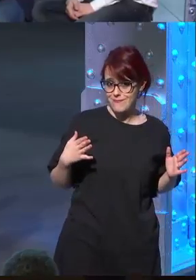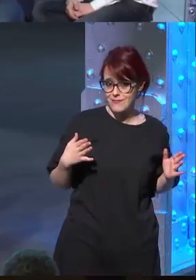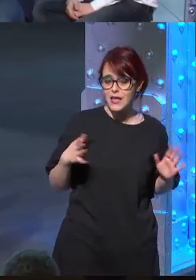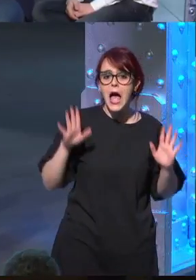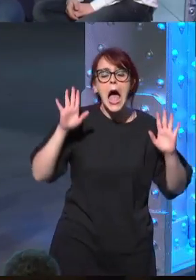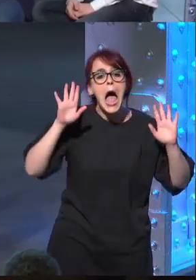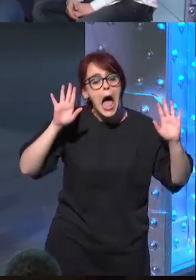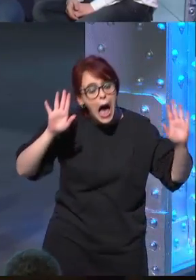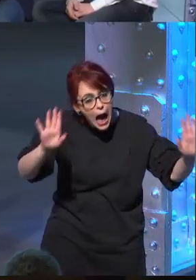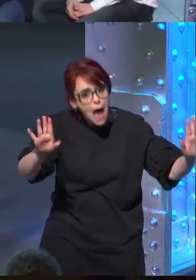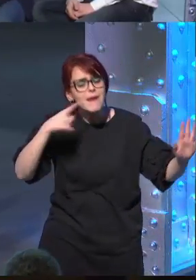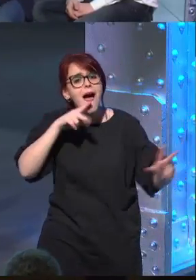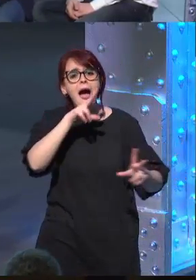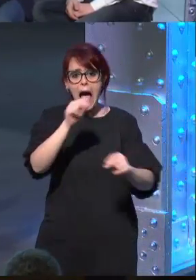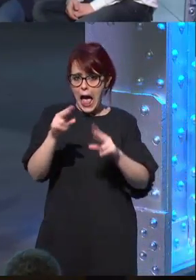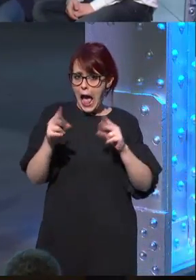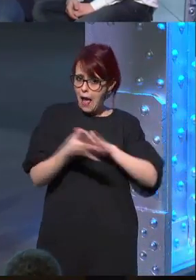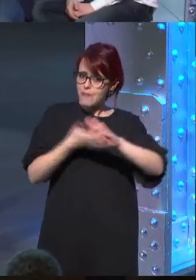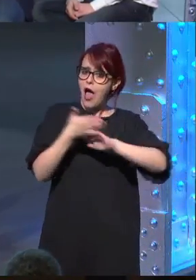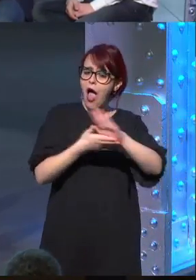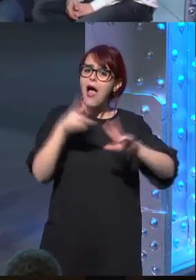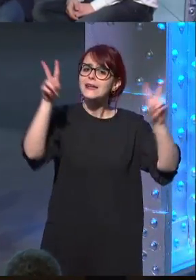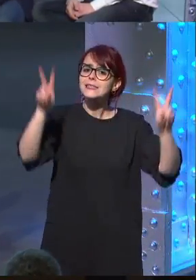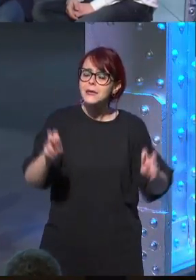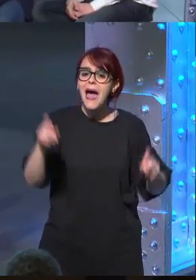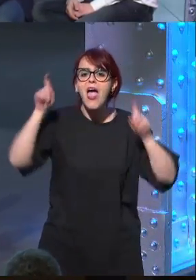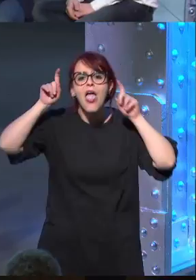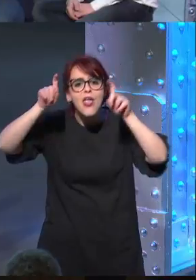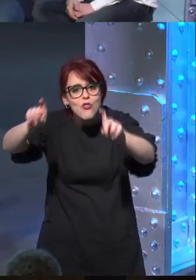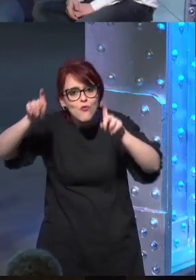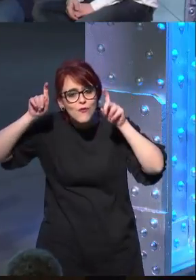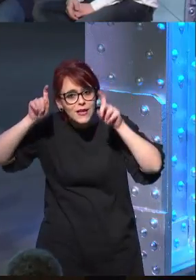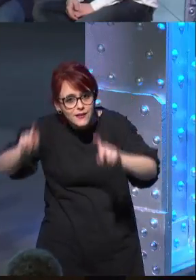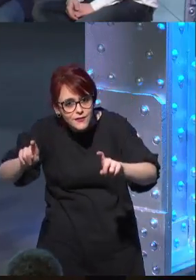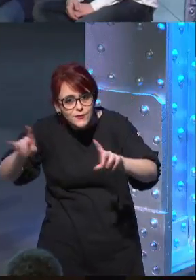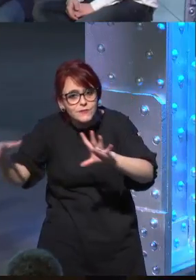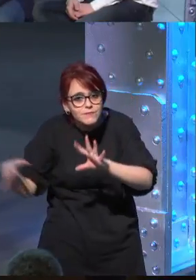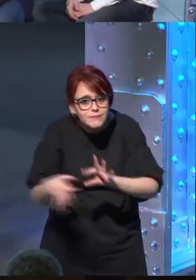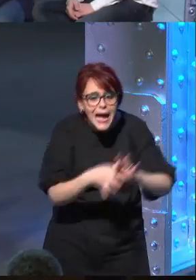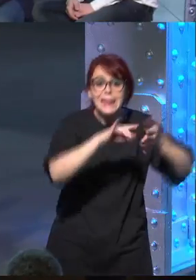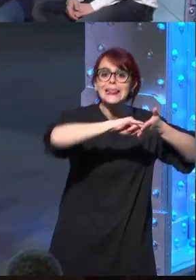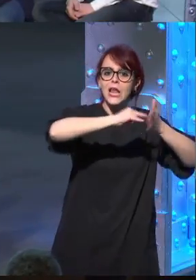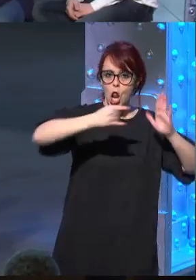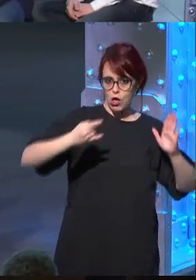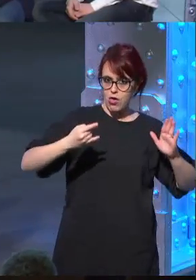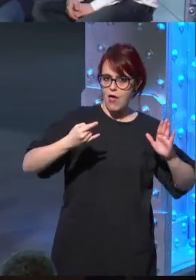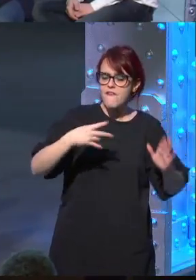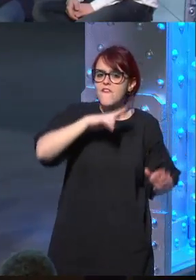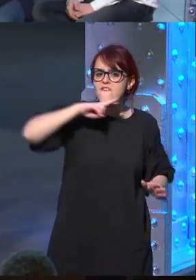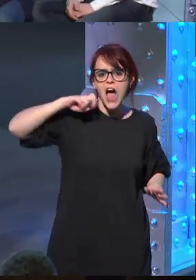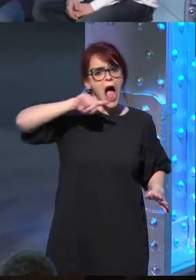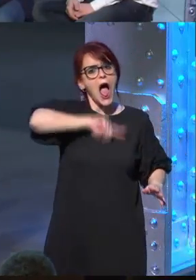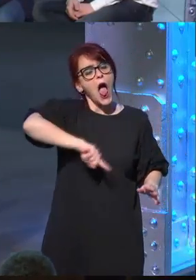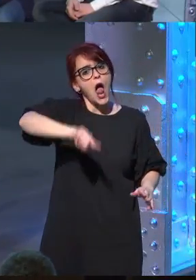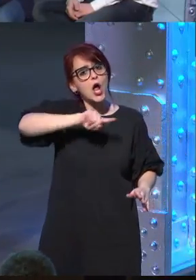What we see here is a topic of that we have talked about in a way, which is